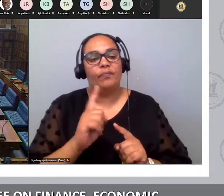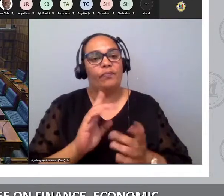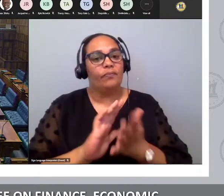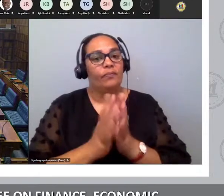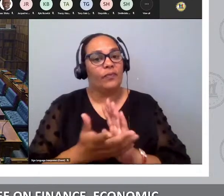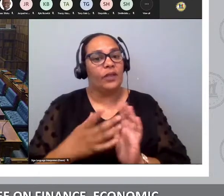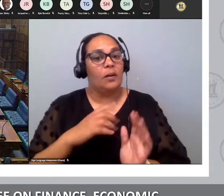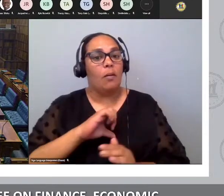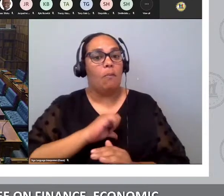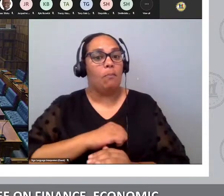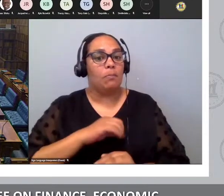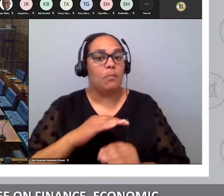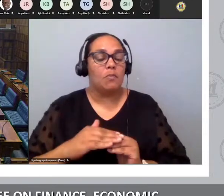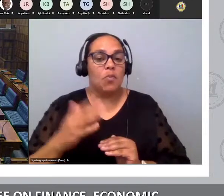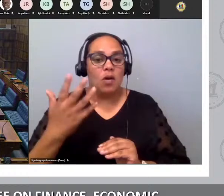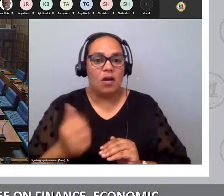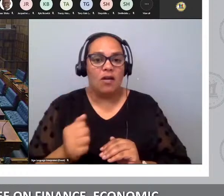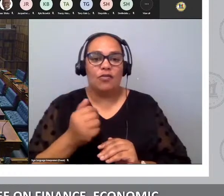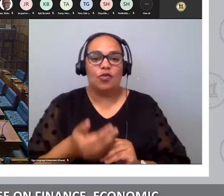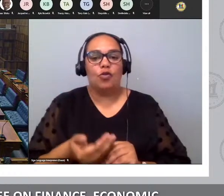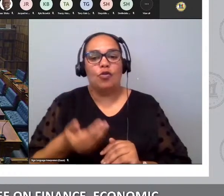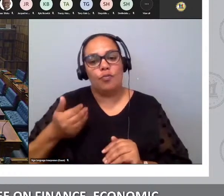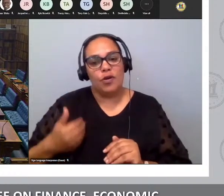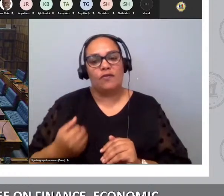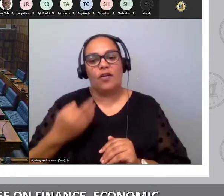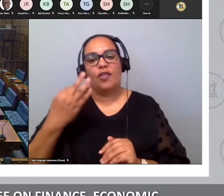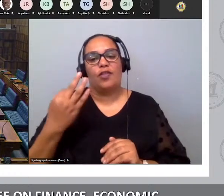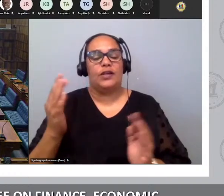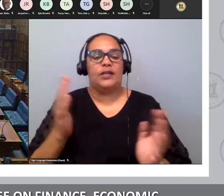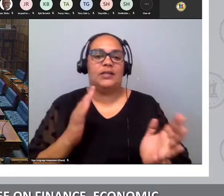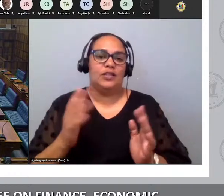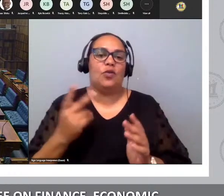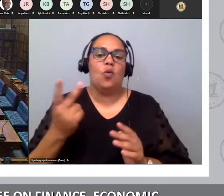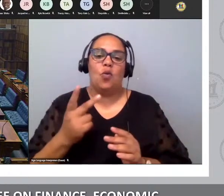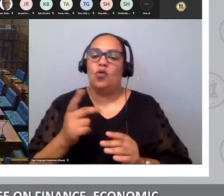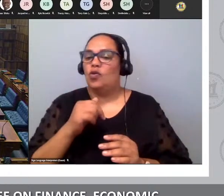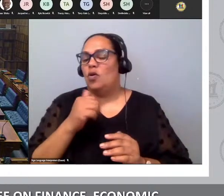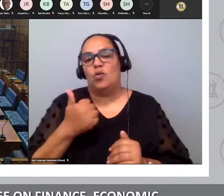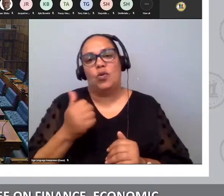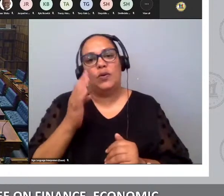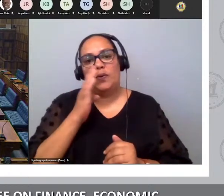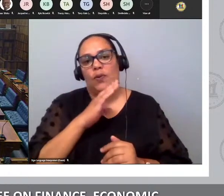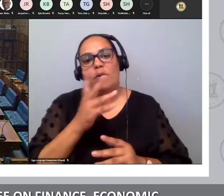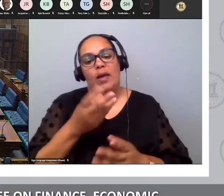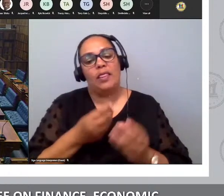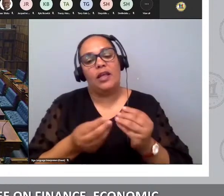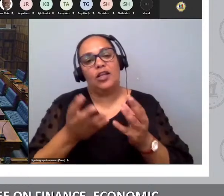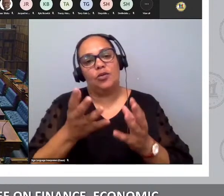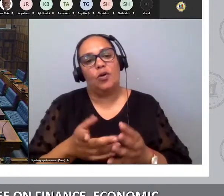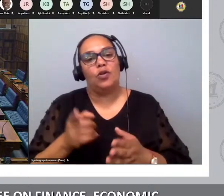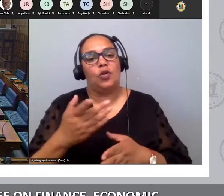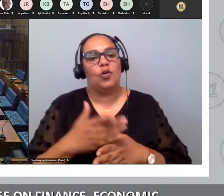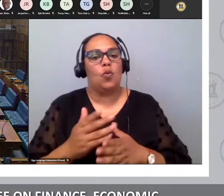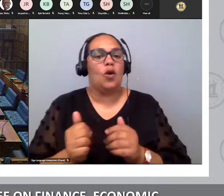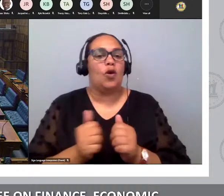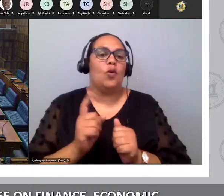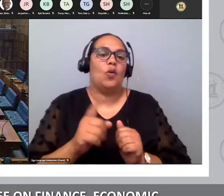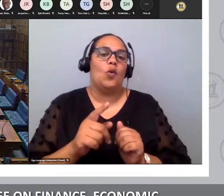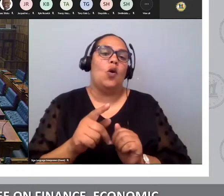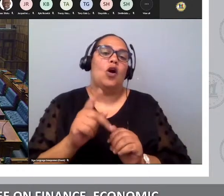more painful is the previous three seasons were also not good and the exporters were hit with